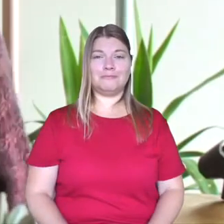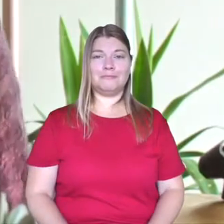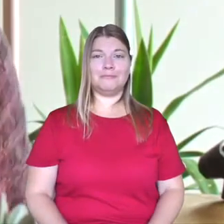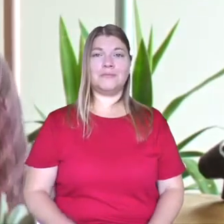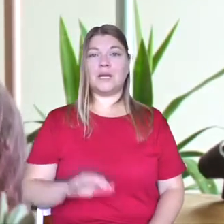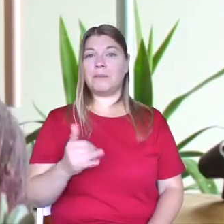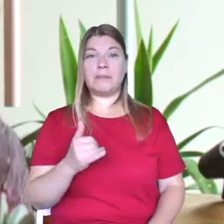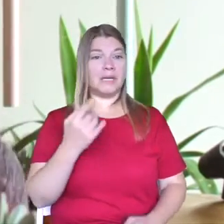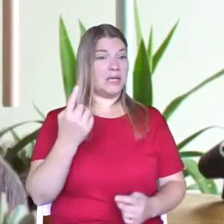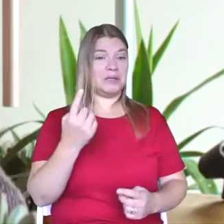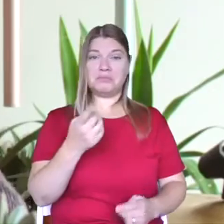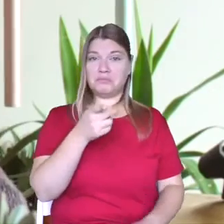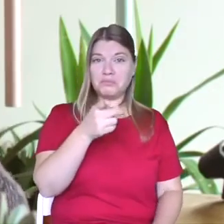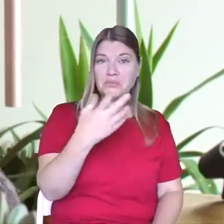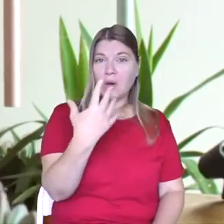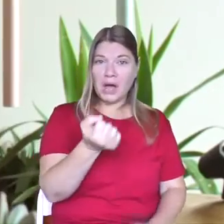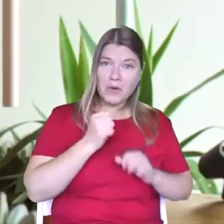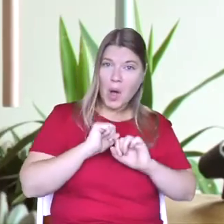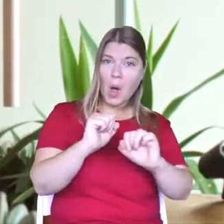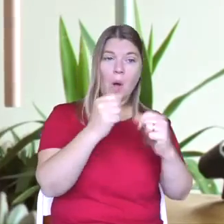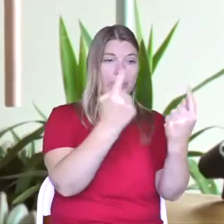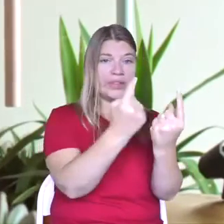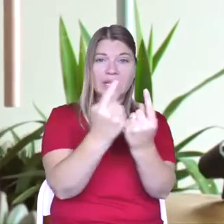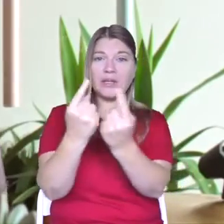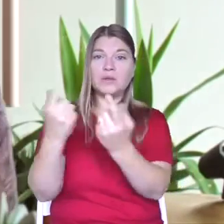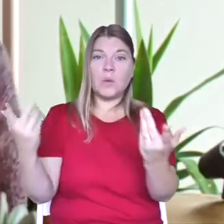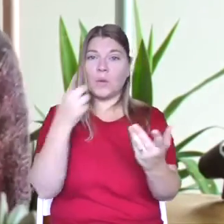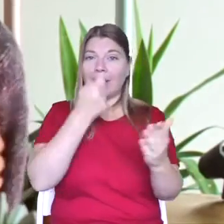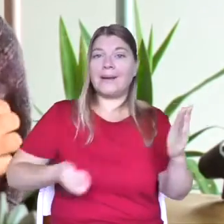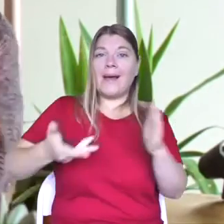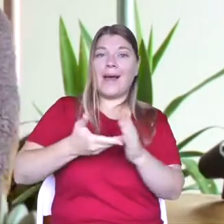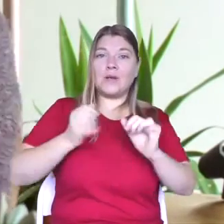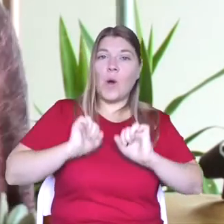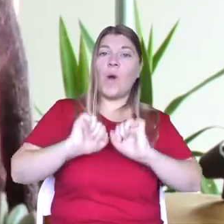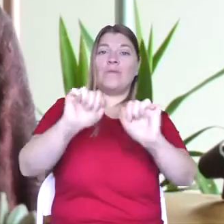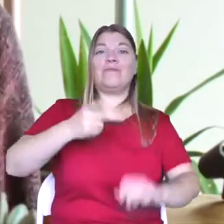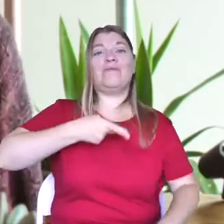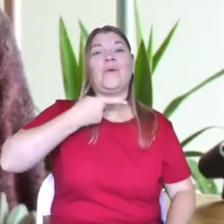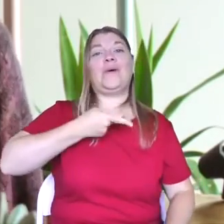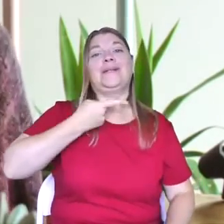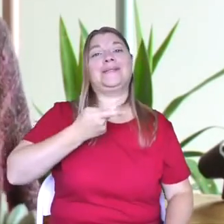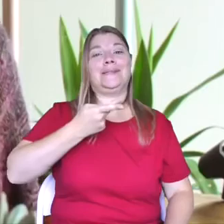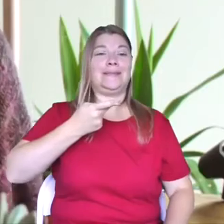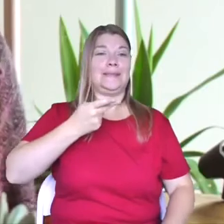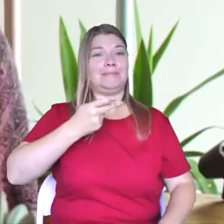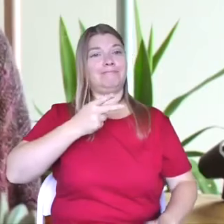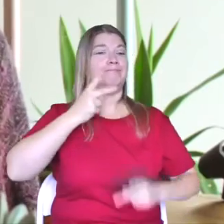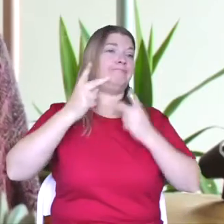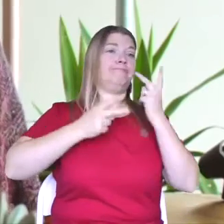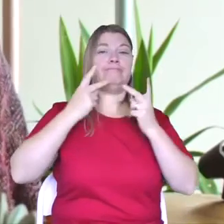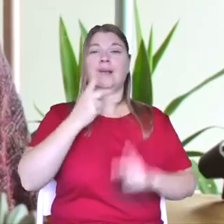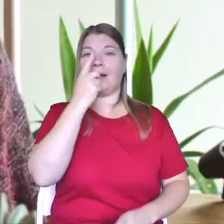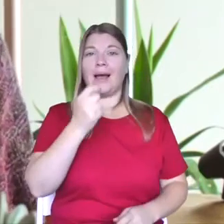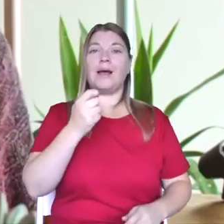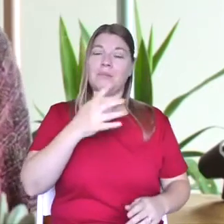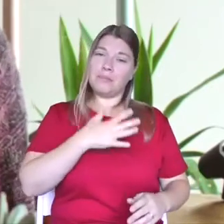If you have any of your own instruments, or would like to use your voice to play along with me, please do so. The most important thing is that you are enjoying the